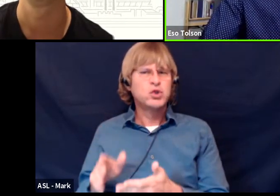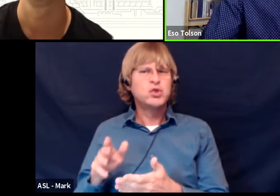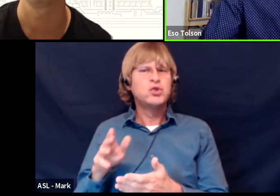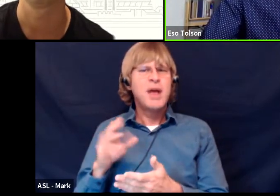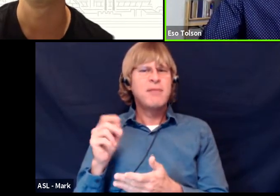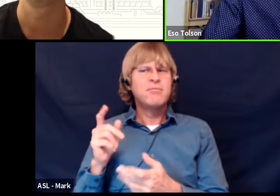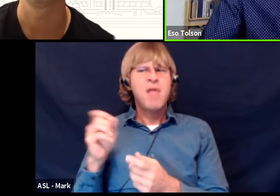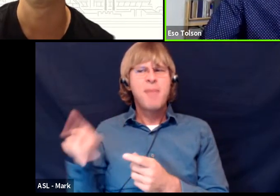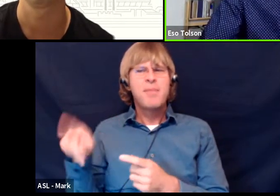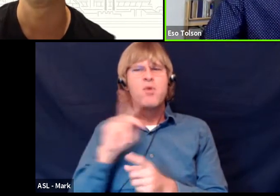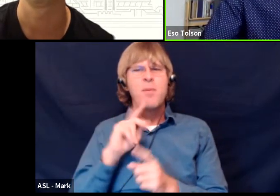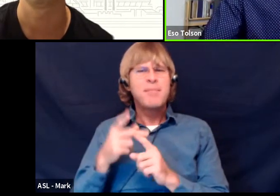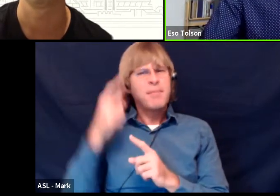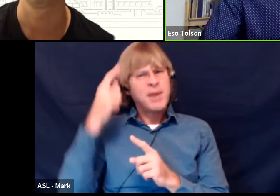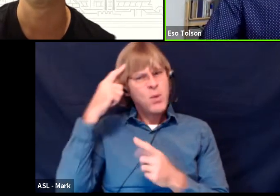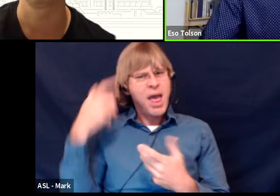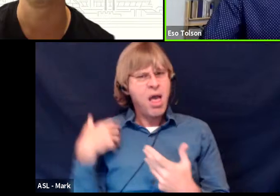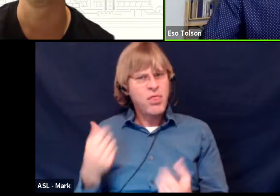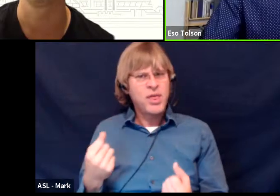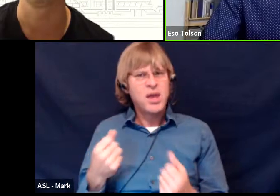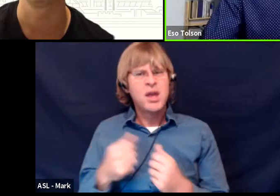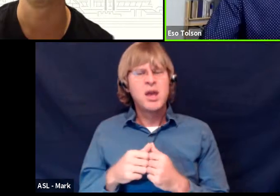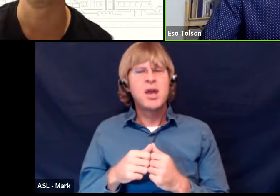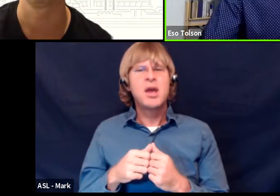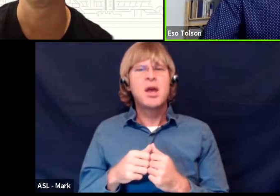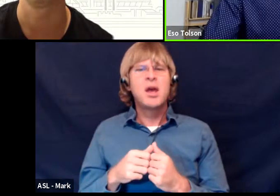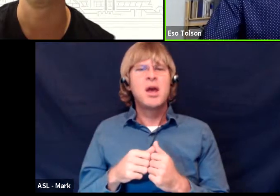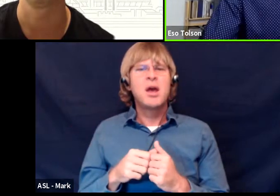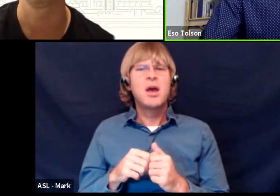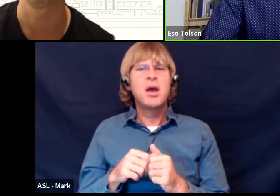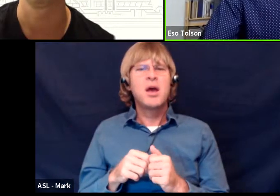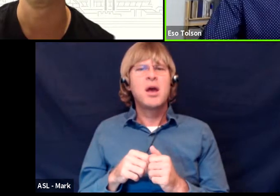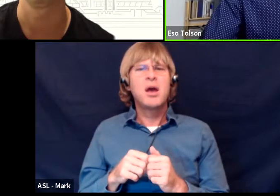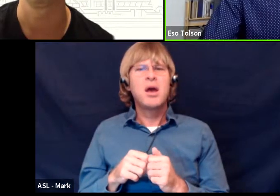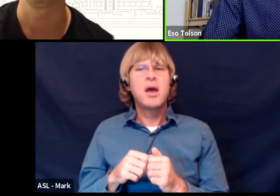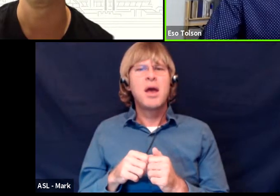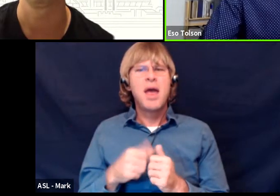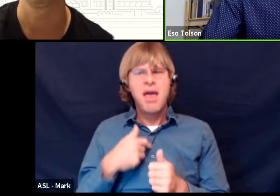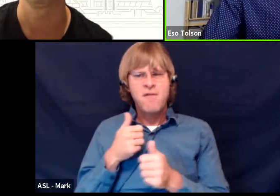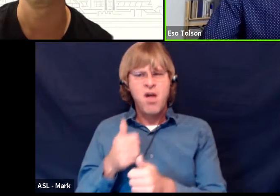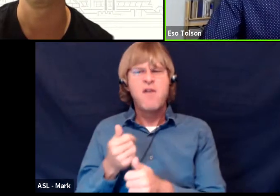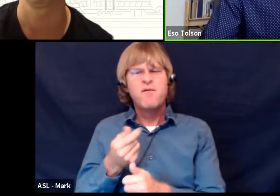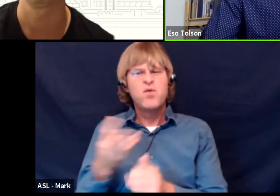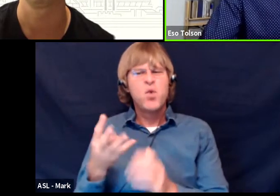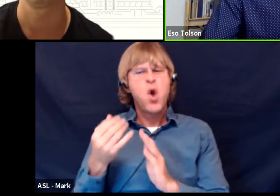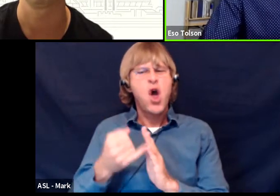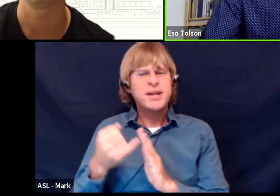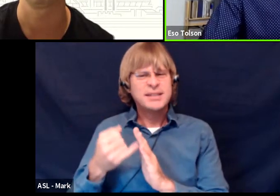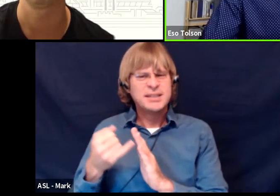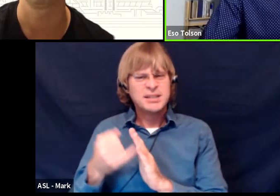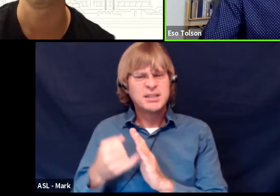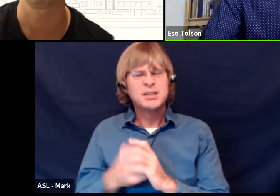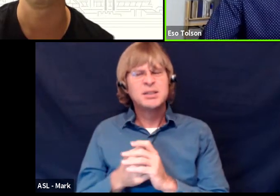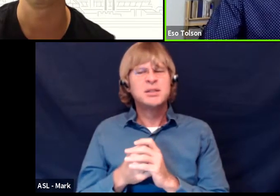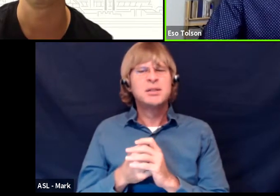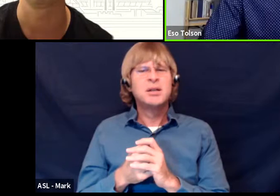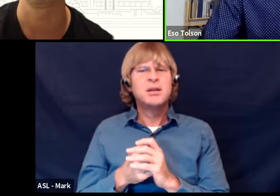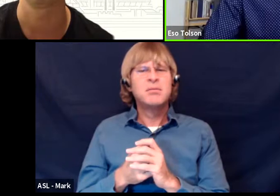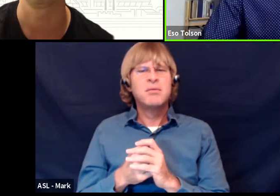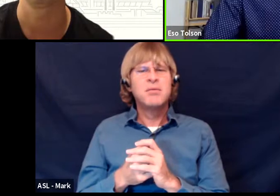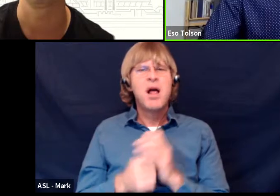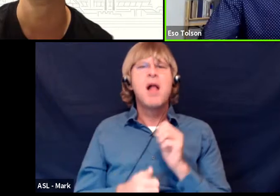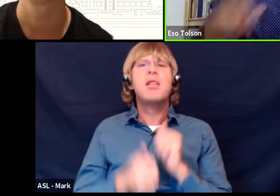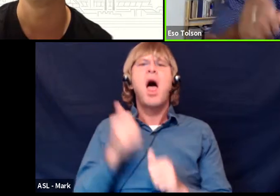talk about mental health. I follow a few artists, a lot of